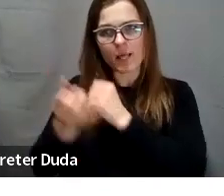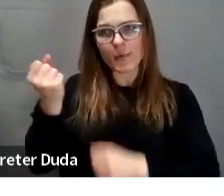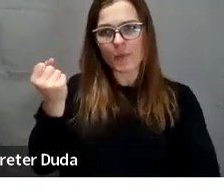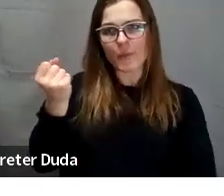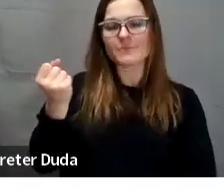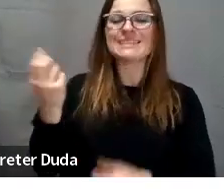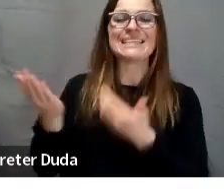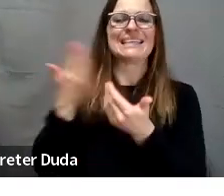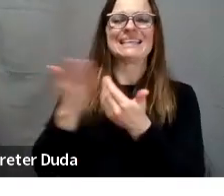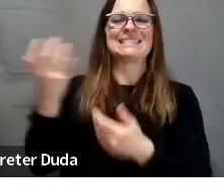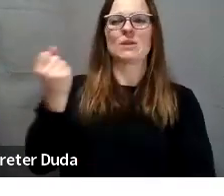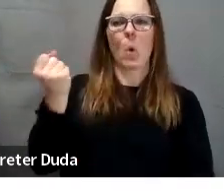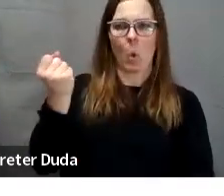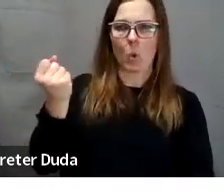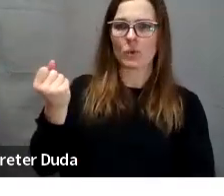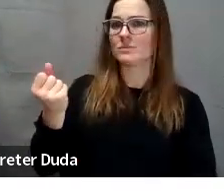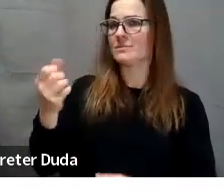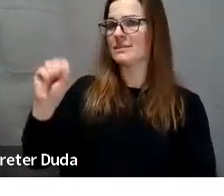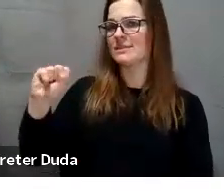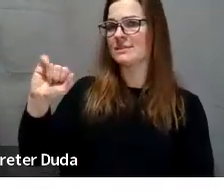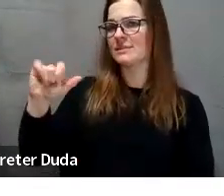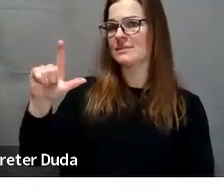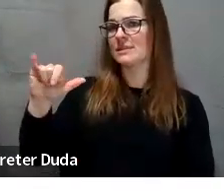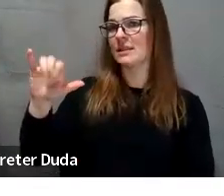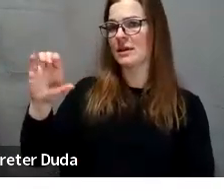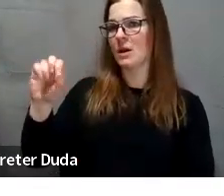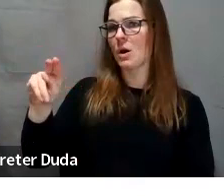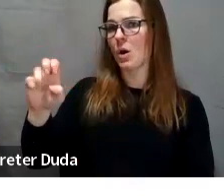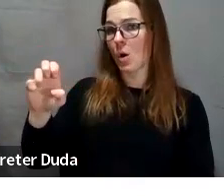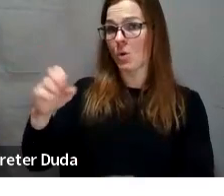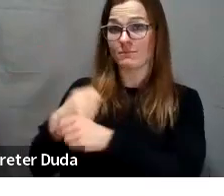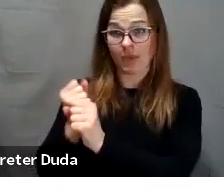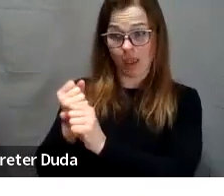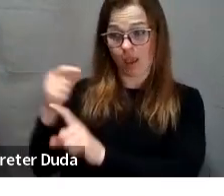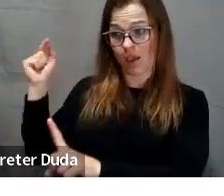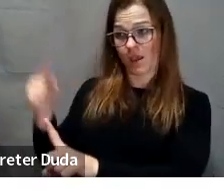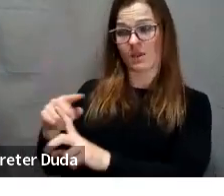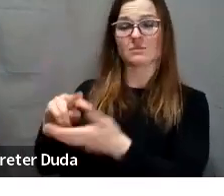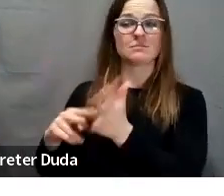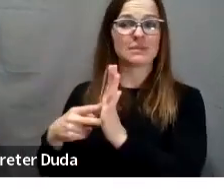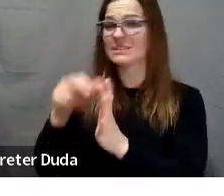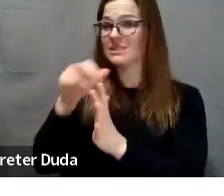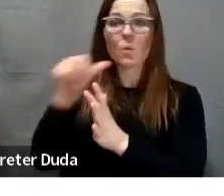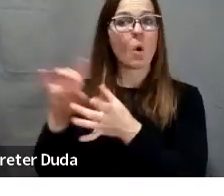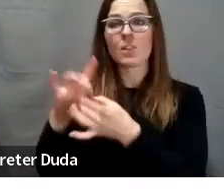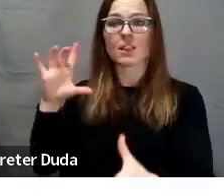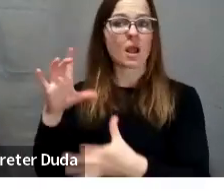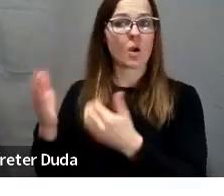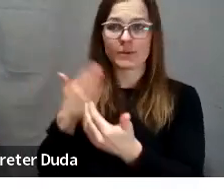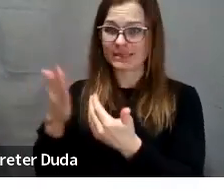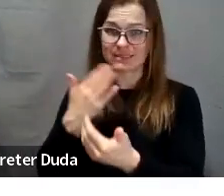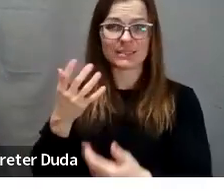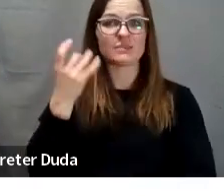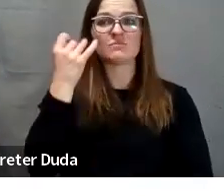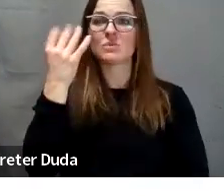silicone, so it's not slipping, and could be an easier way to use tools too if you have a different type of